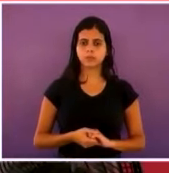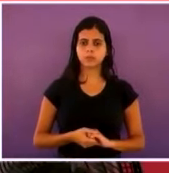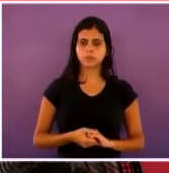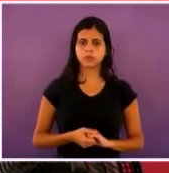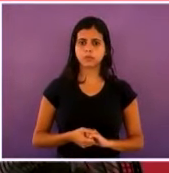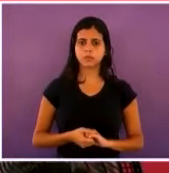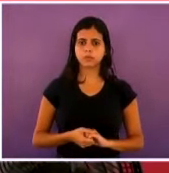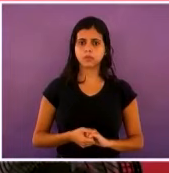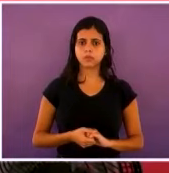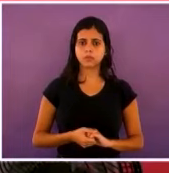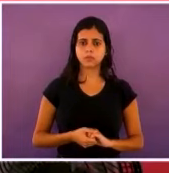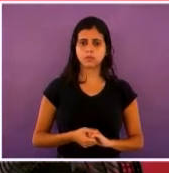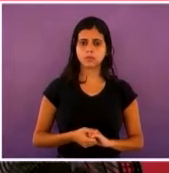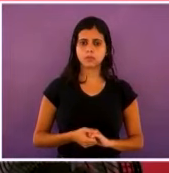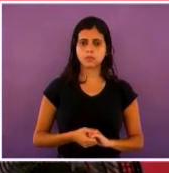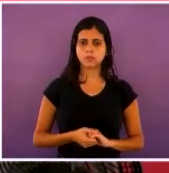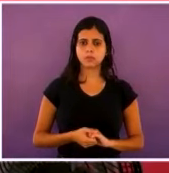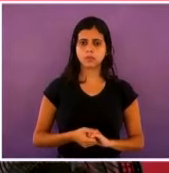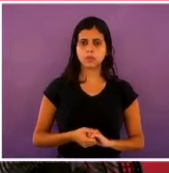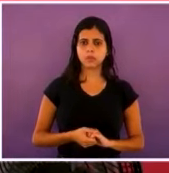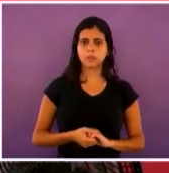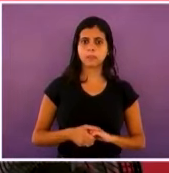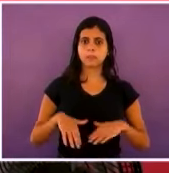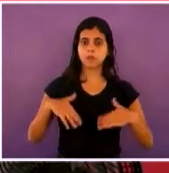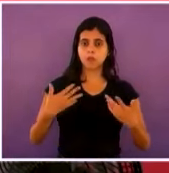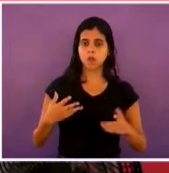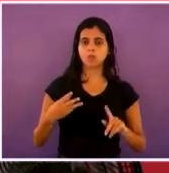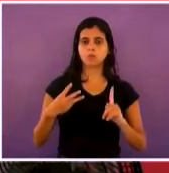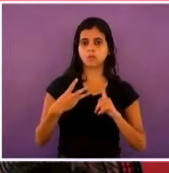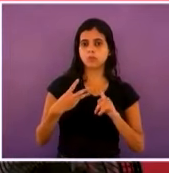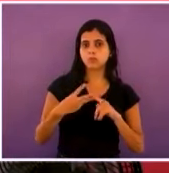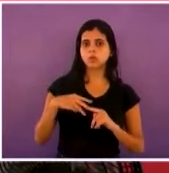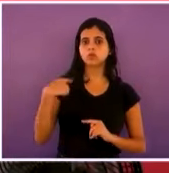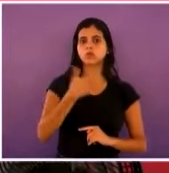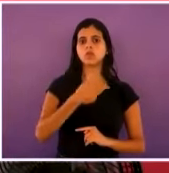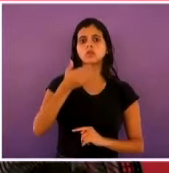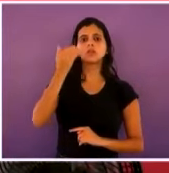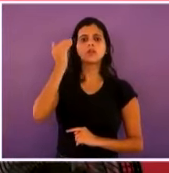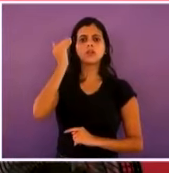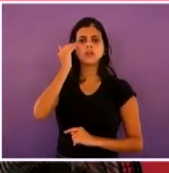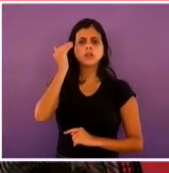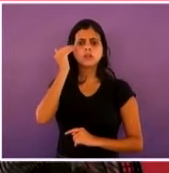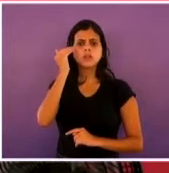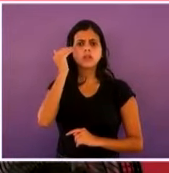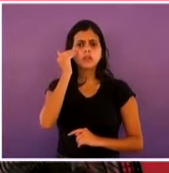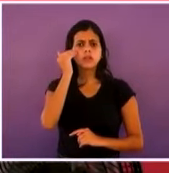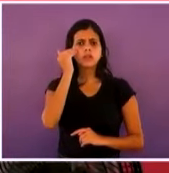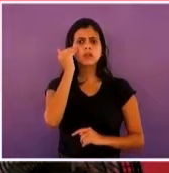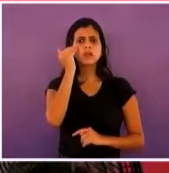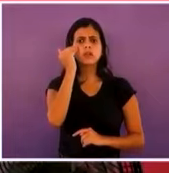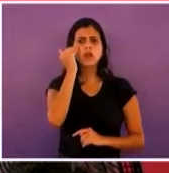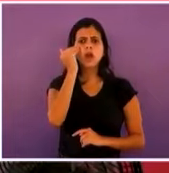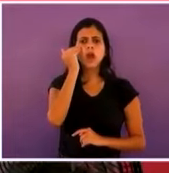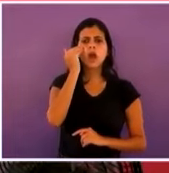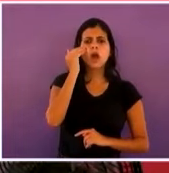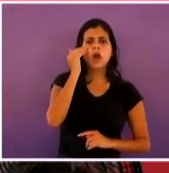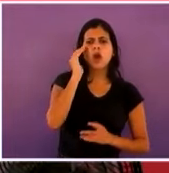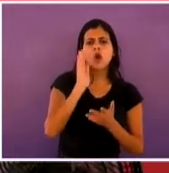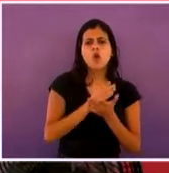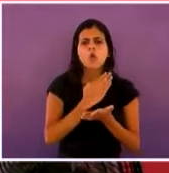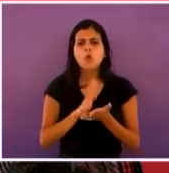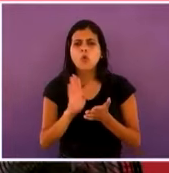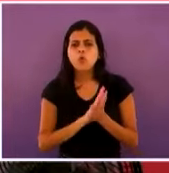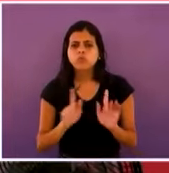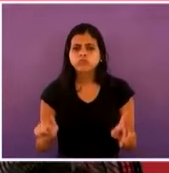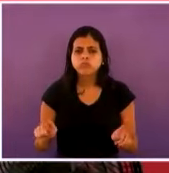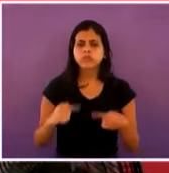we deal with Pope Francis. Finalmente nós vamos lidar com challenges. Com alguns desafios, né, como